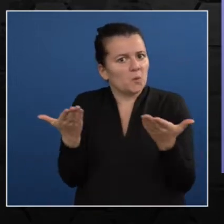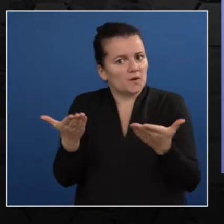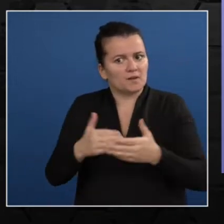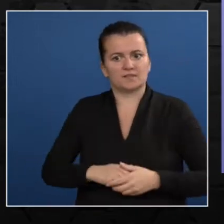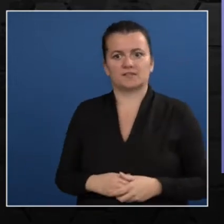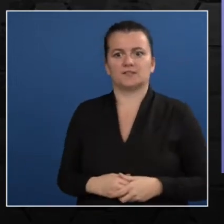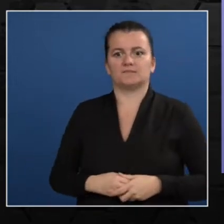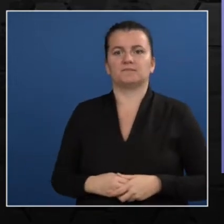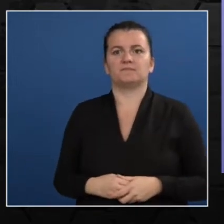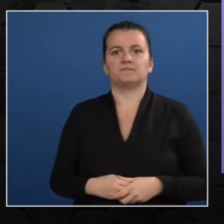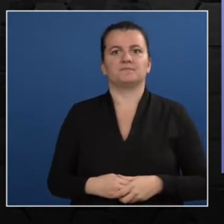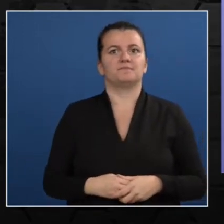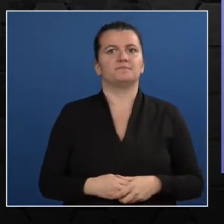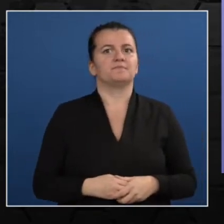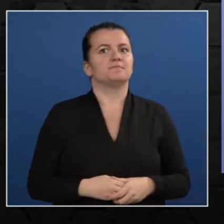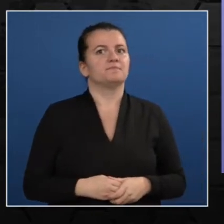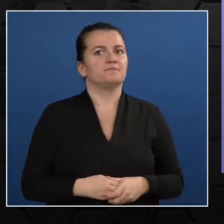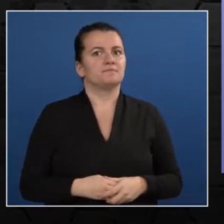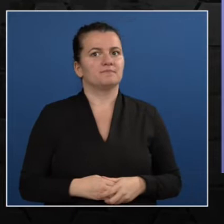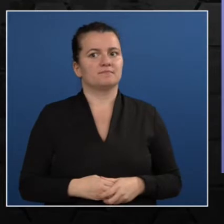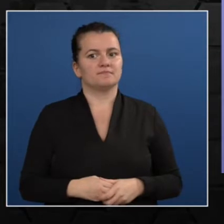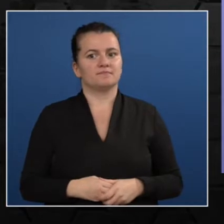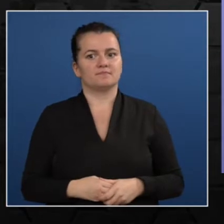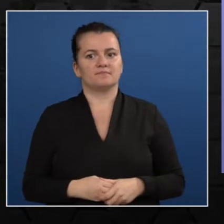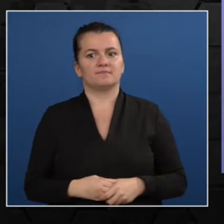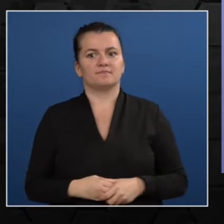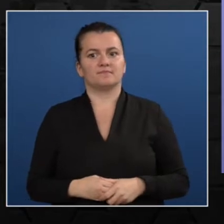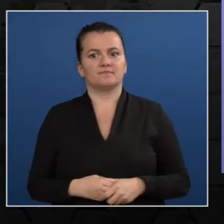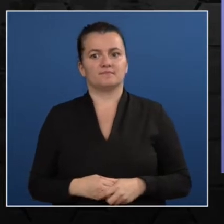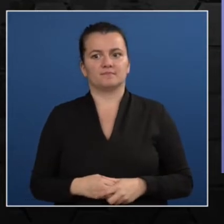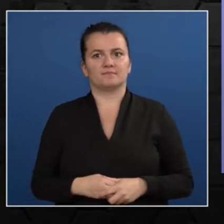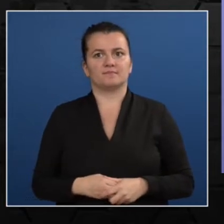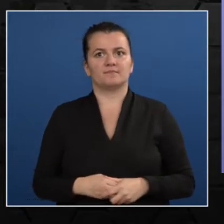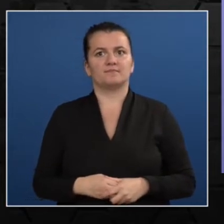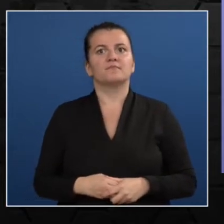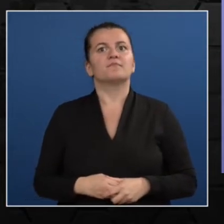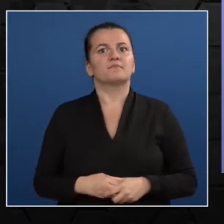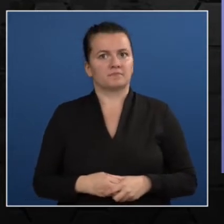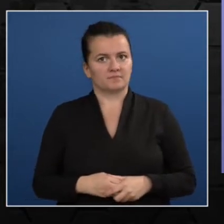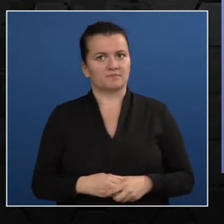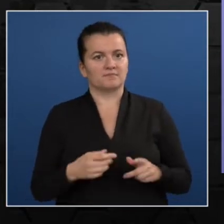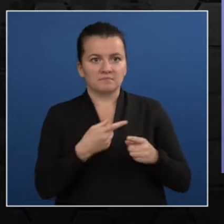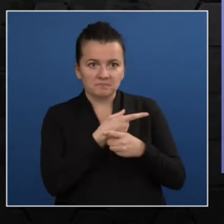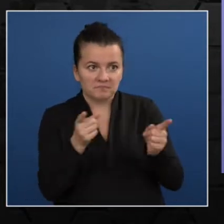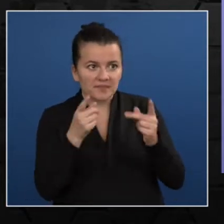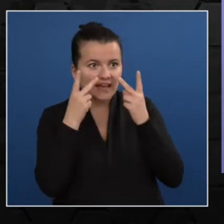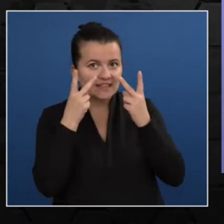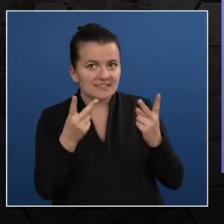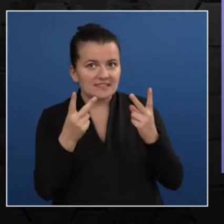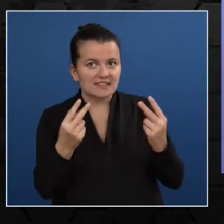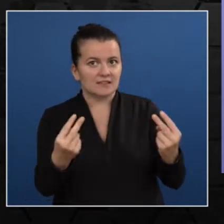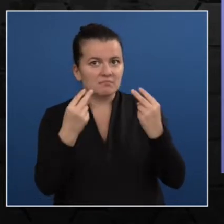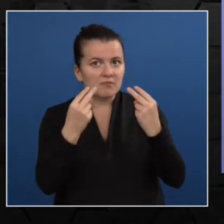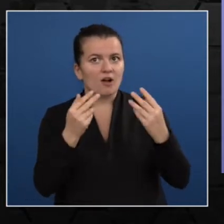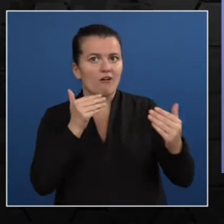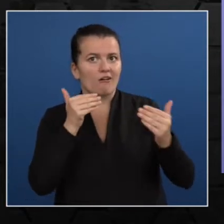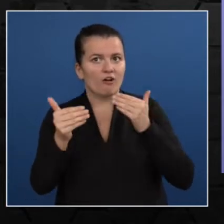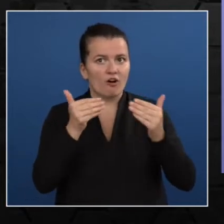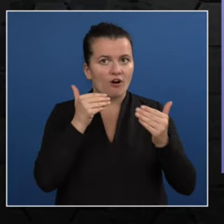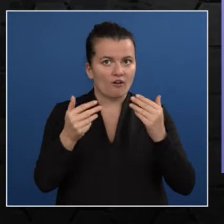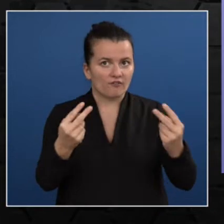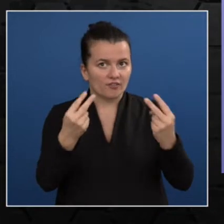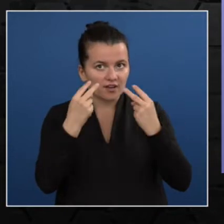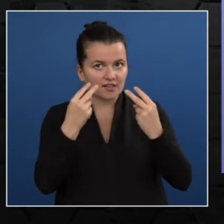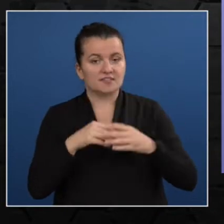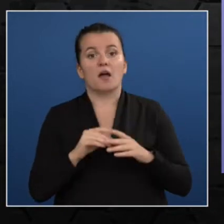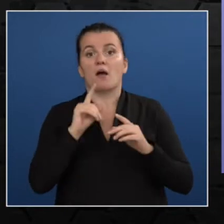Exactly. I hope everyone is still engaged in the conference. Yeah. We have a lot more interesting sessions